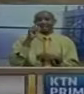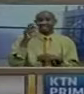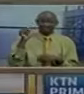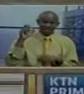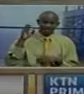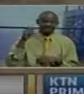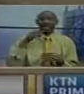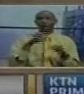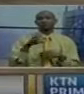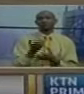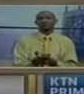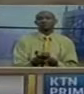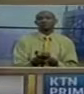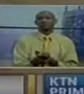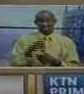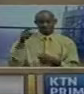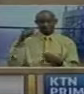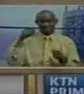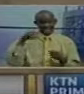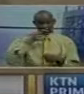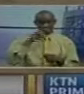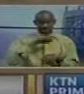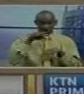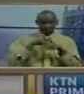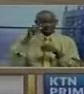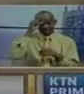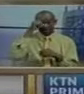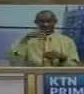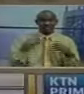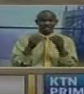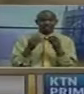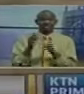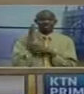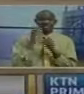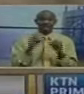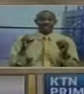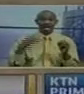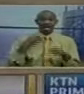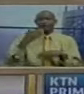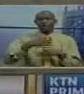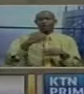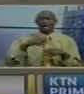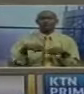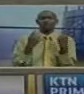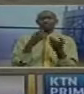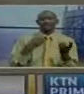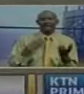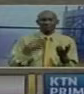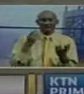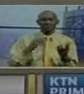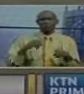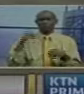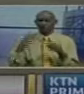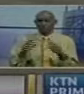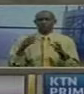County. The inability of the national government to provide security and solve the endemic border conflict that has led to countless attacks